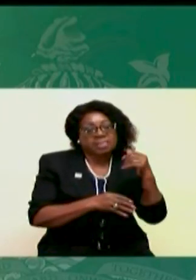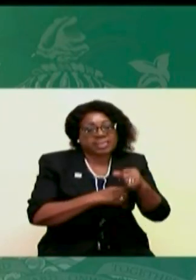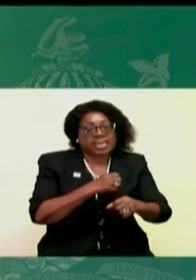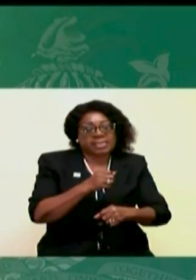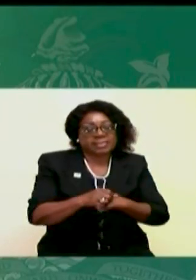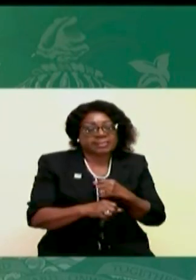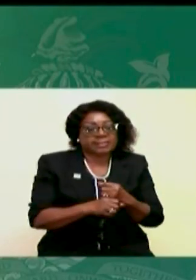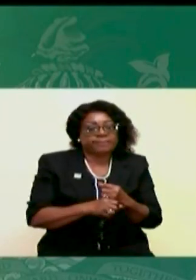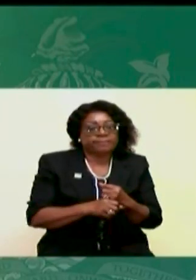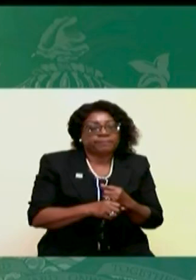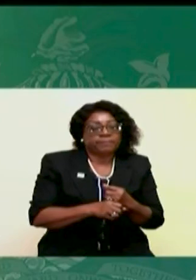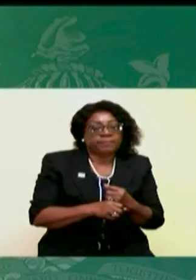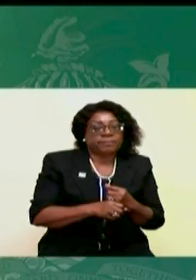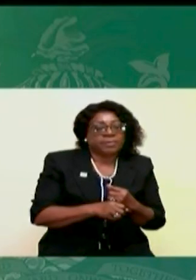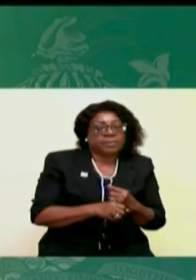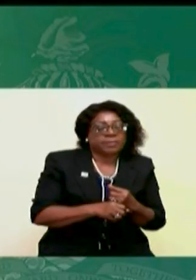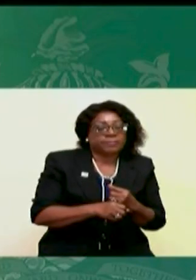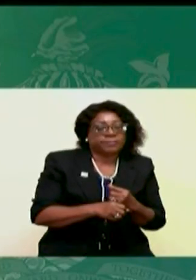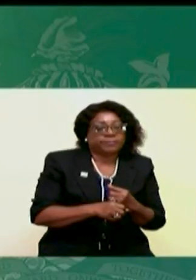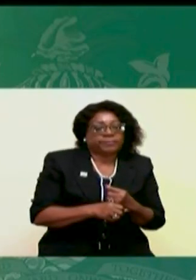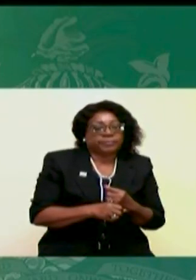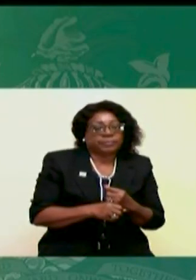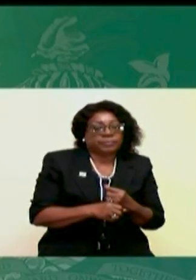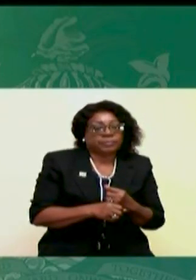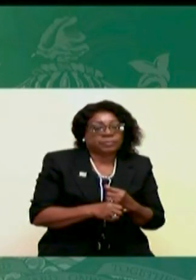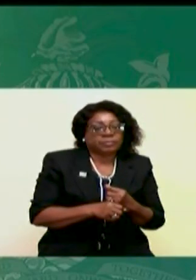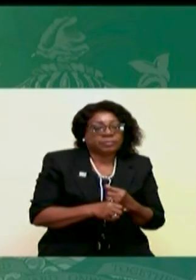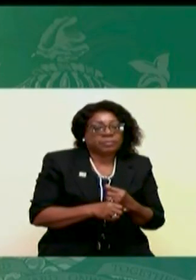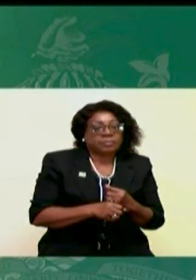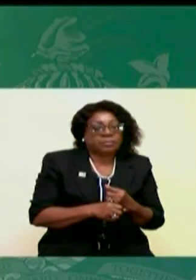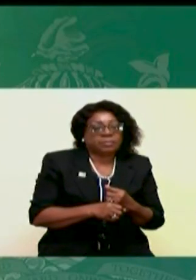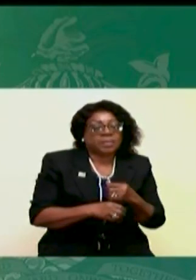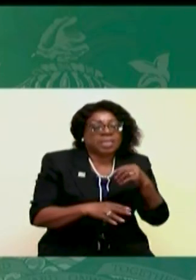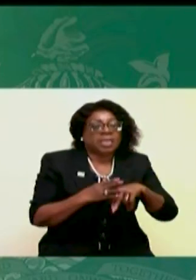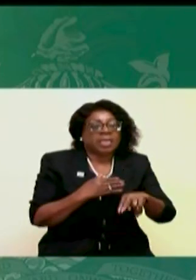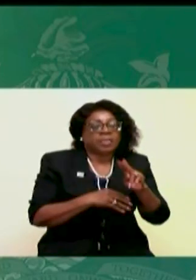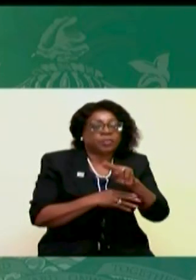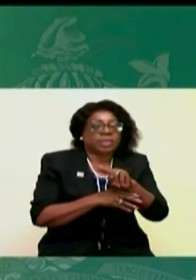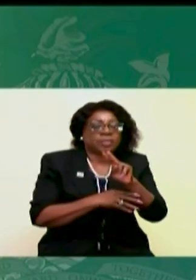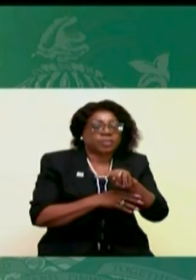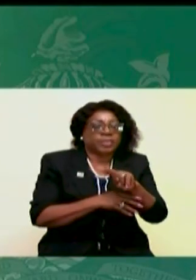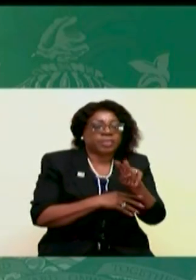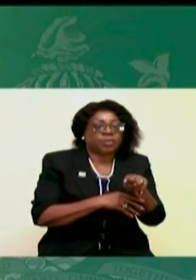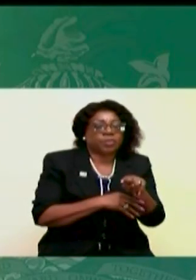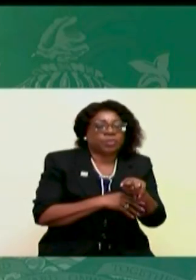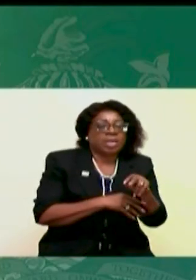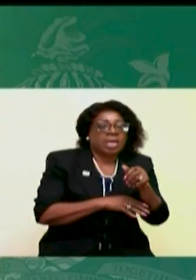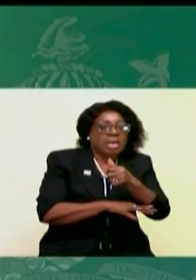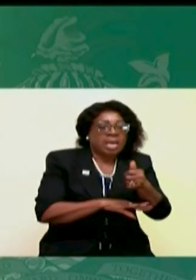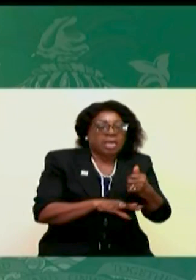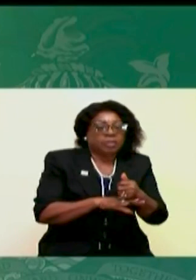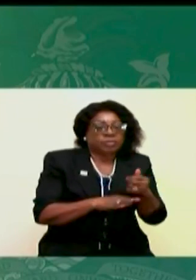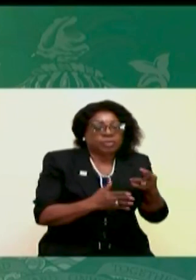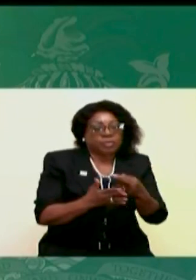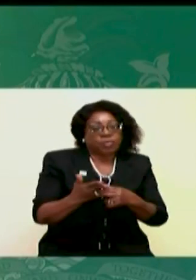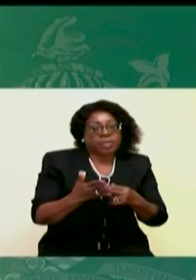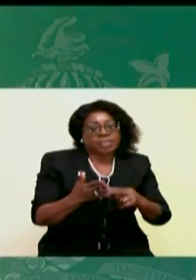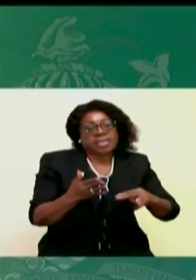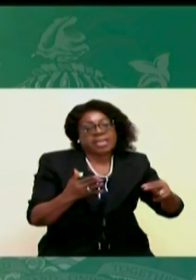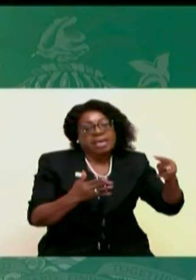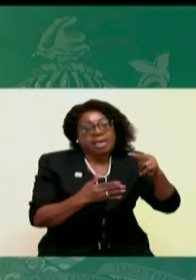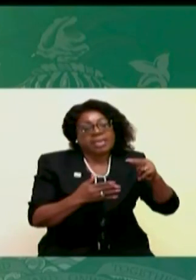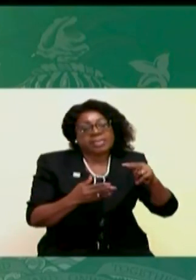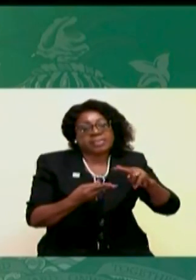the sleeping giant is rolling over. In 2022, and just recorded its highest ever